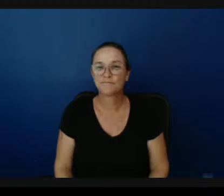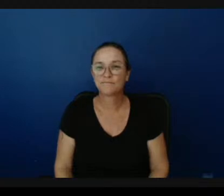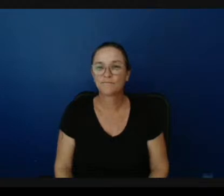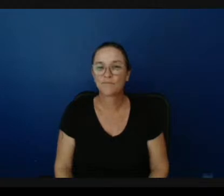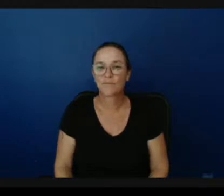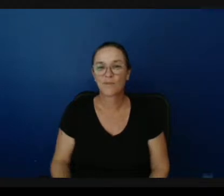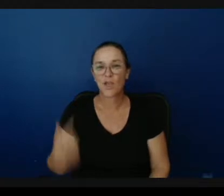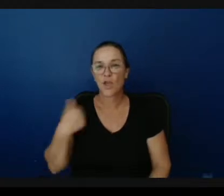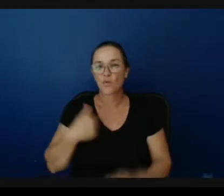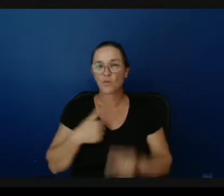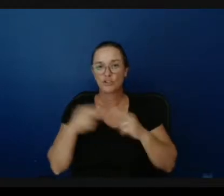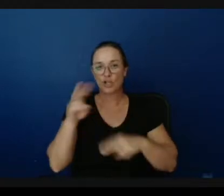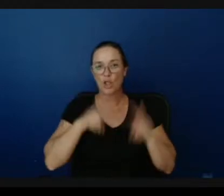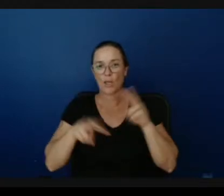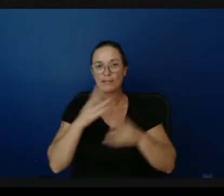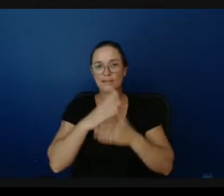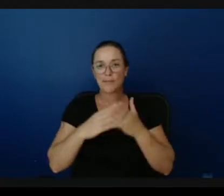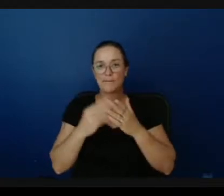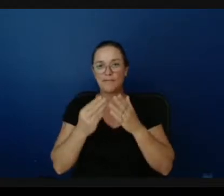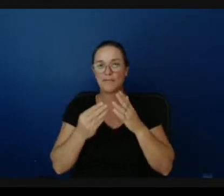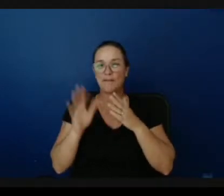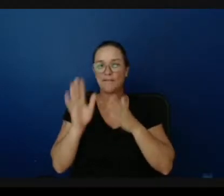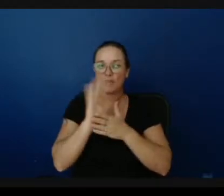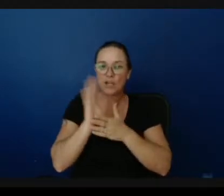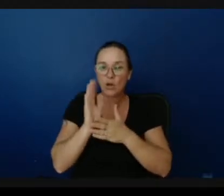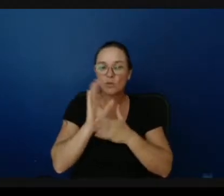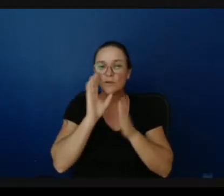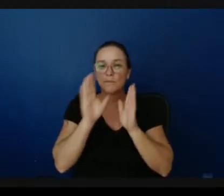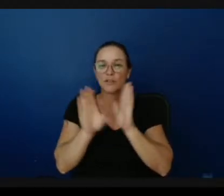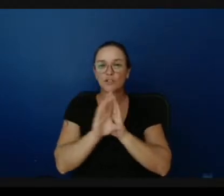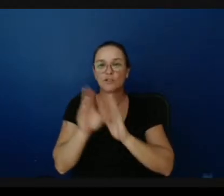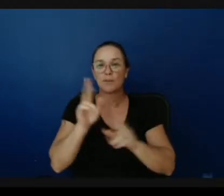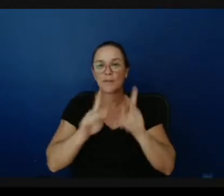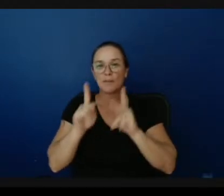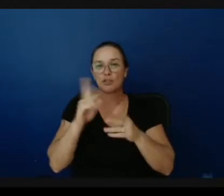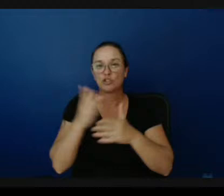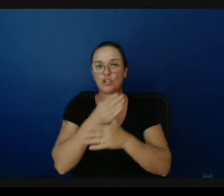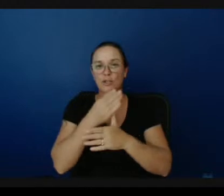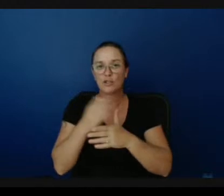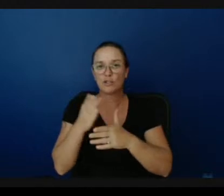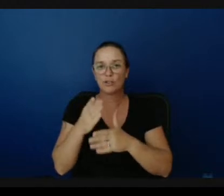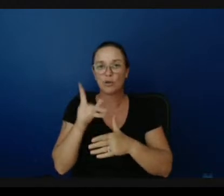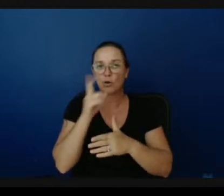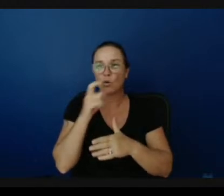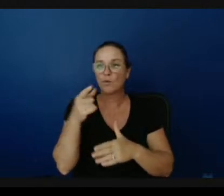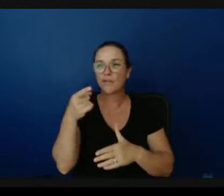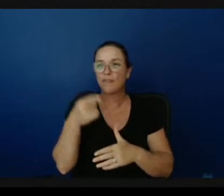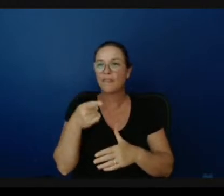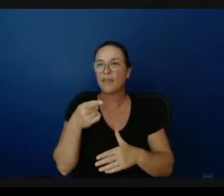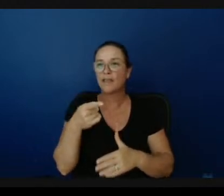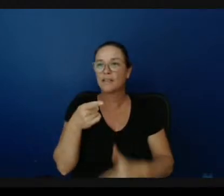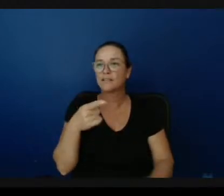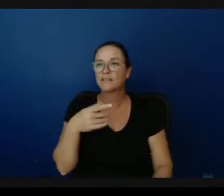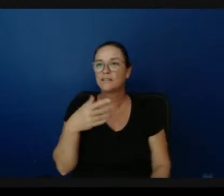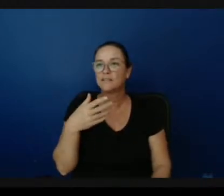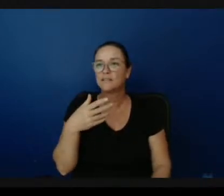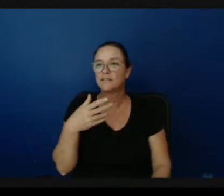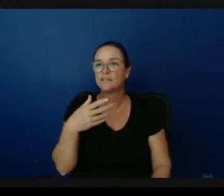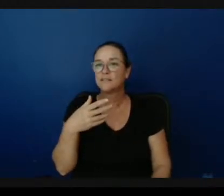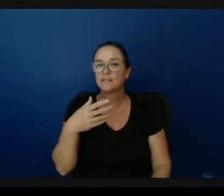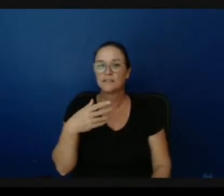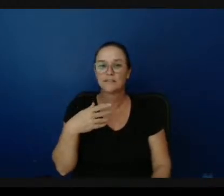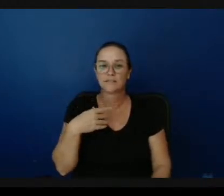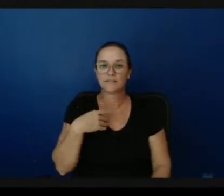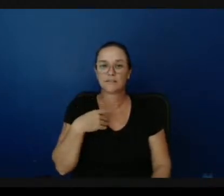to go through and take a look at some of the videos and some of the images that people shared. Who is this one by? So we get rid of that.